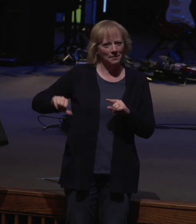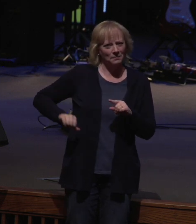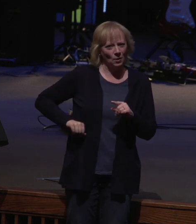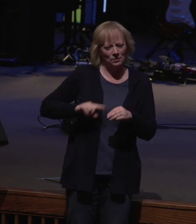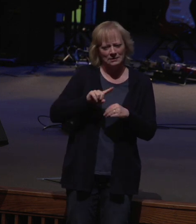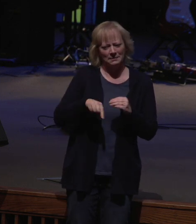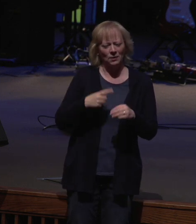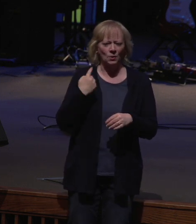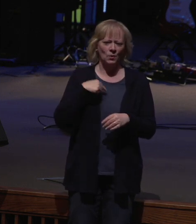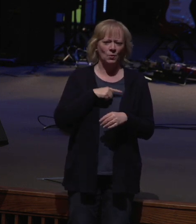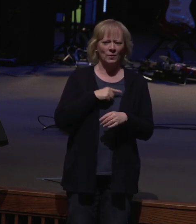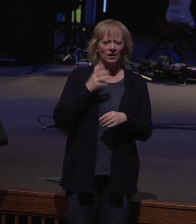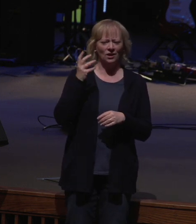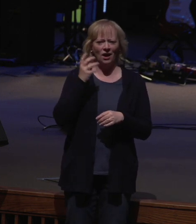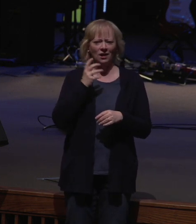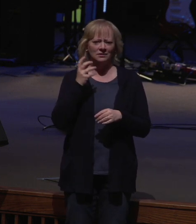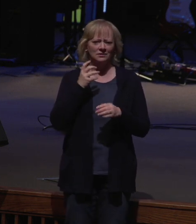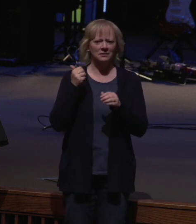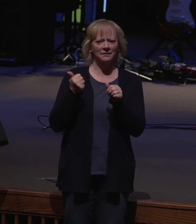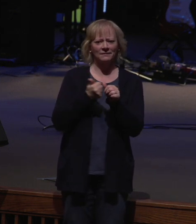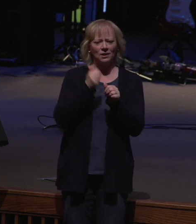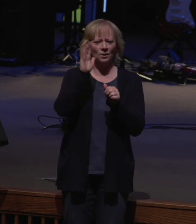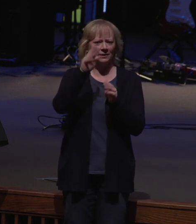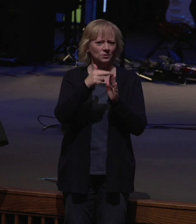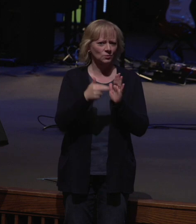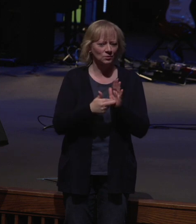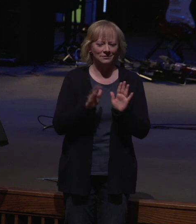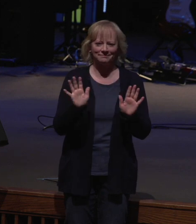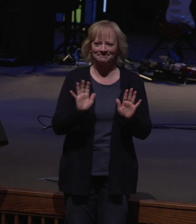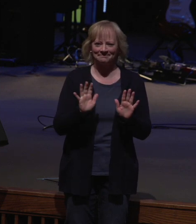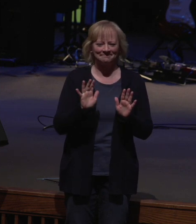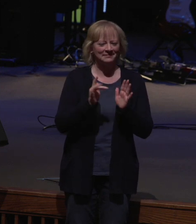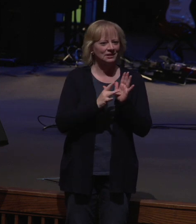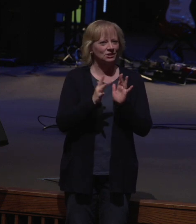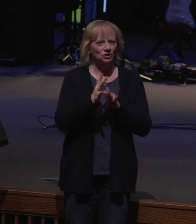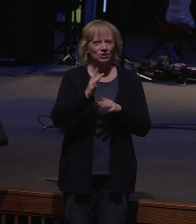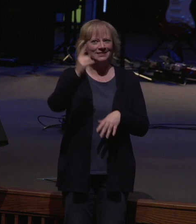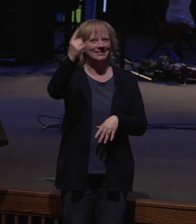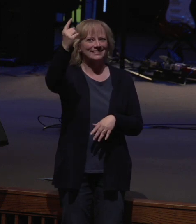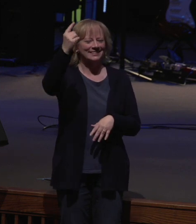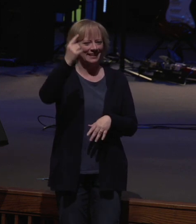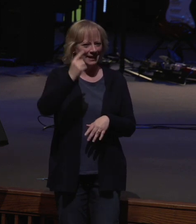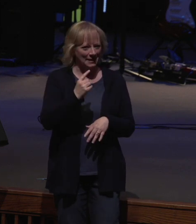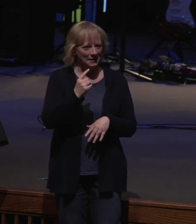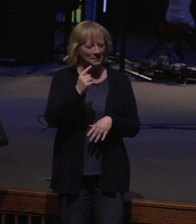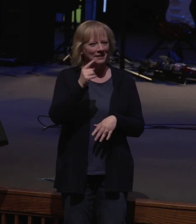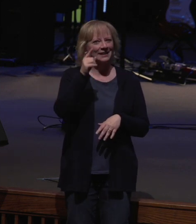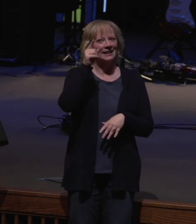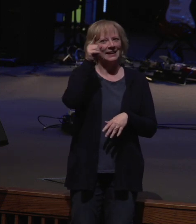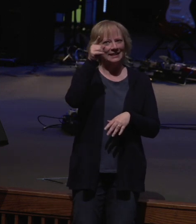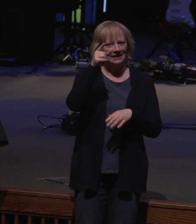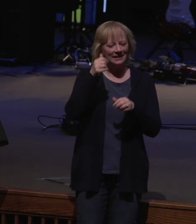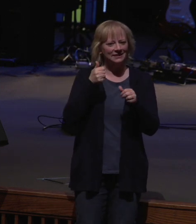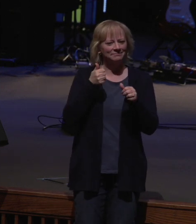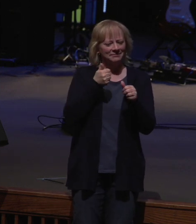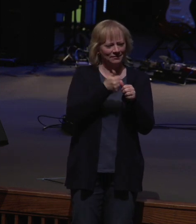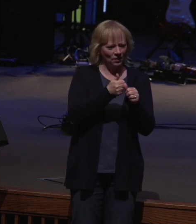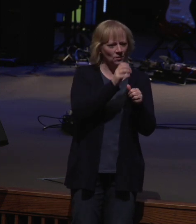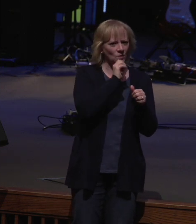how awesome we are at this. Jesus Christ came to this earth and he kept the Old Testament